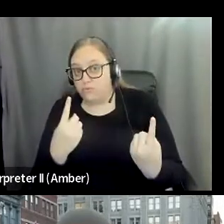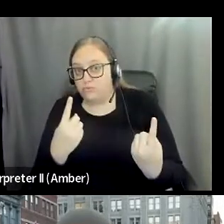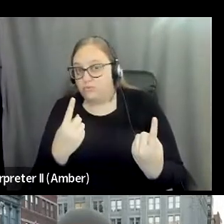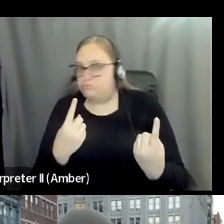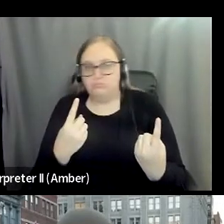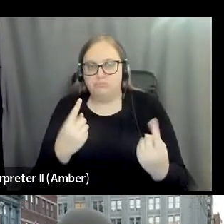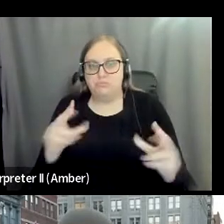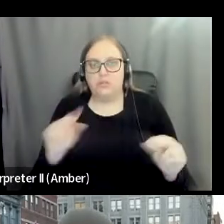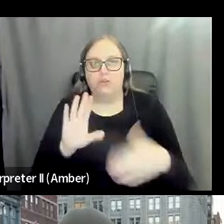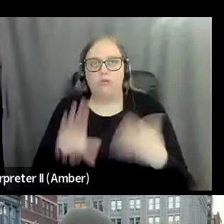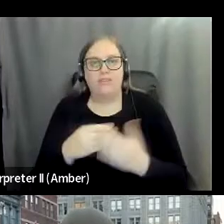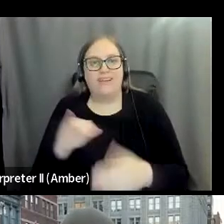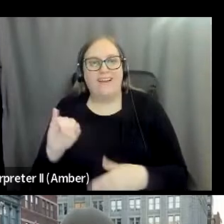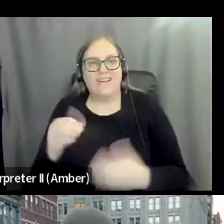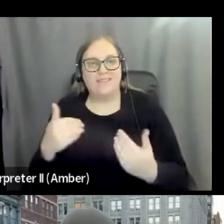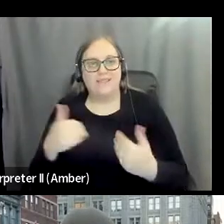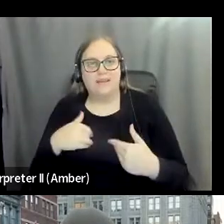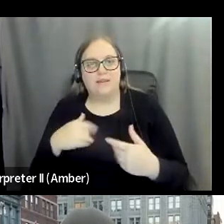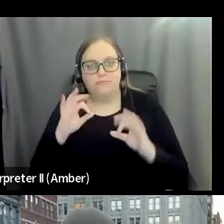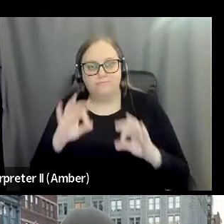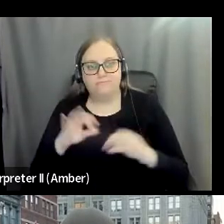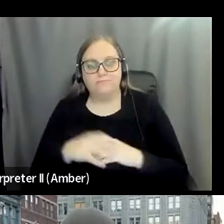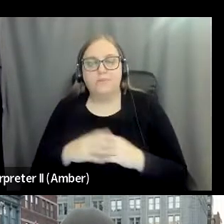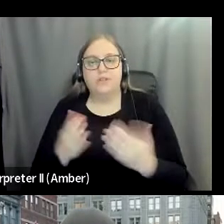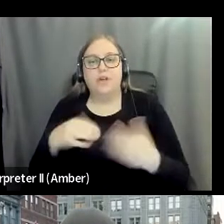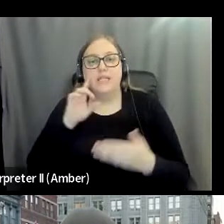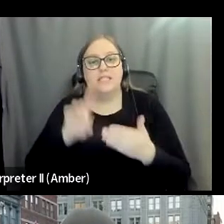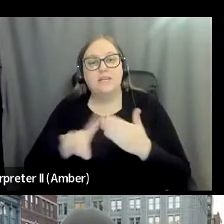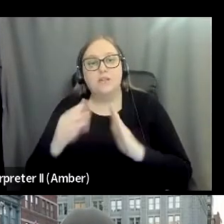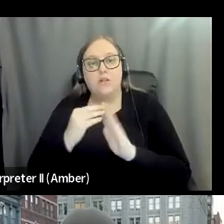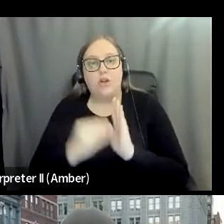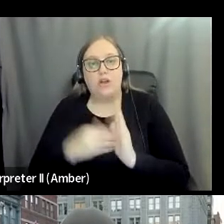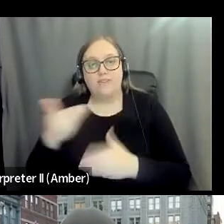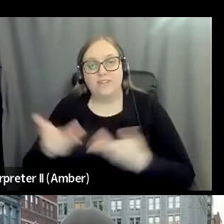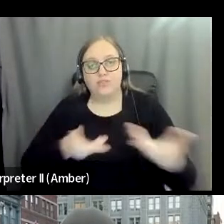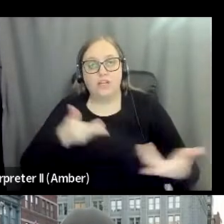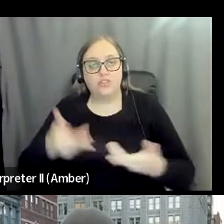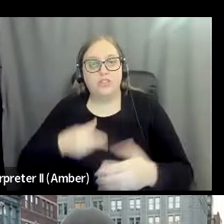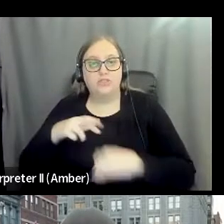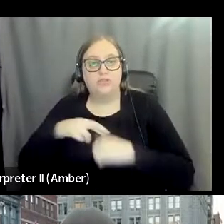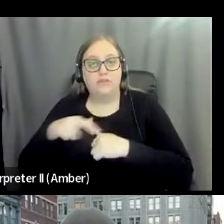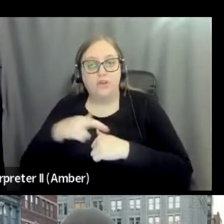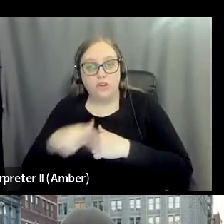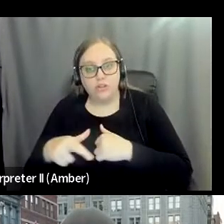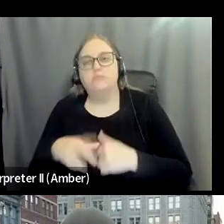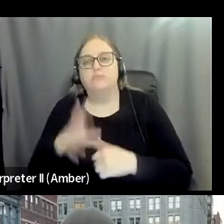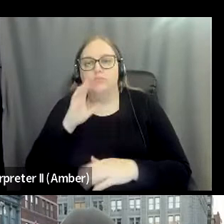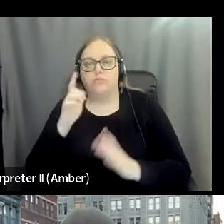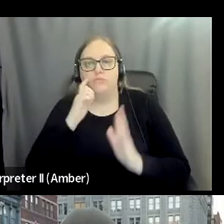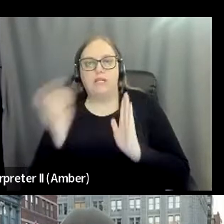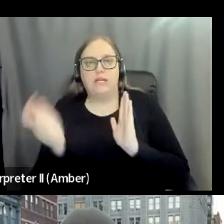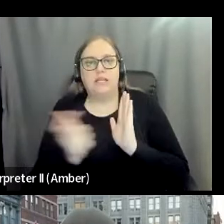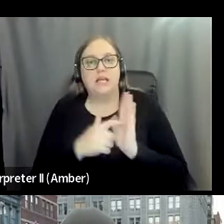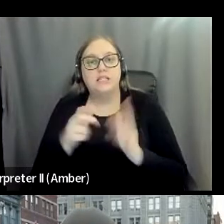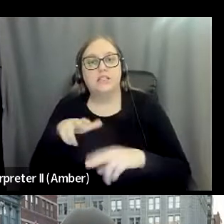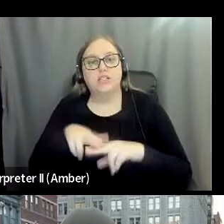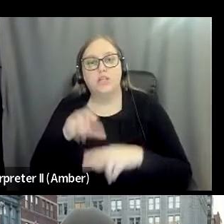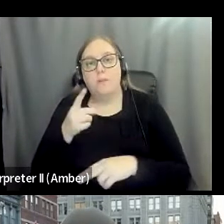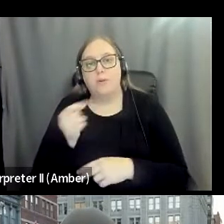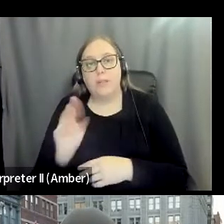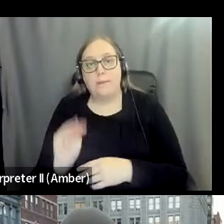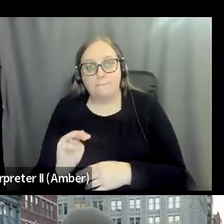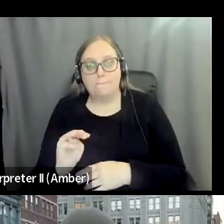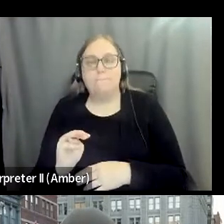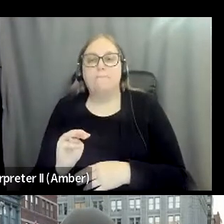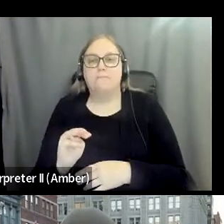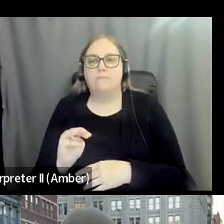ayes have it unanimously. We have the Secretary's log of introductions and referrals. I'm going to recognize the Chair Pro Tem. I